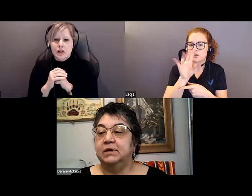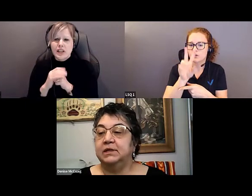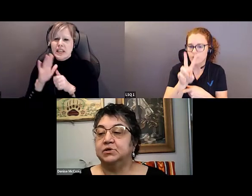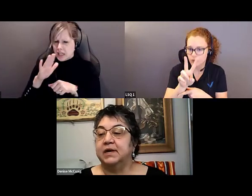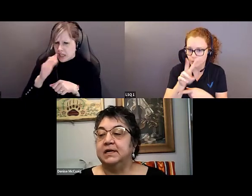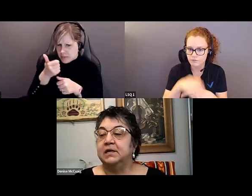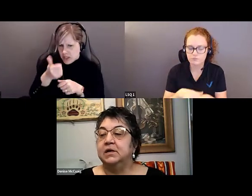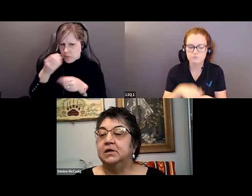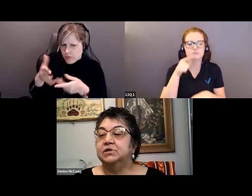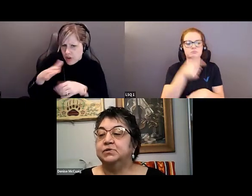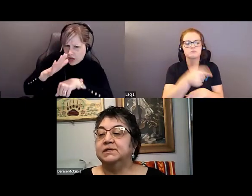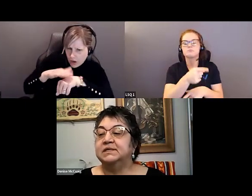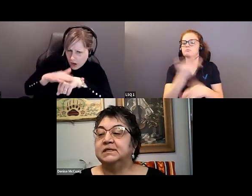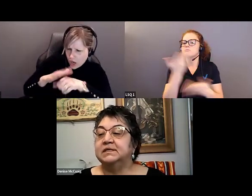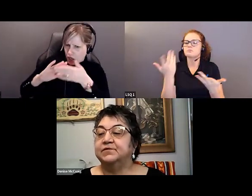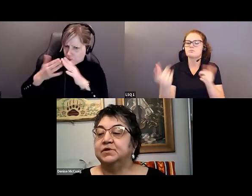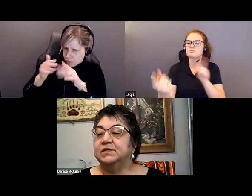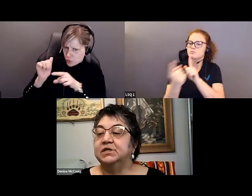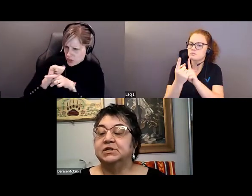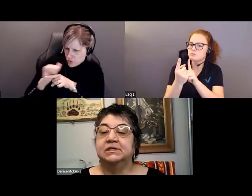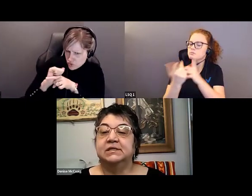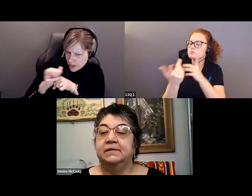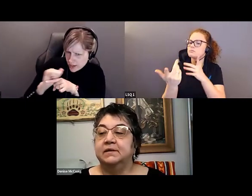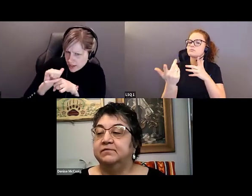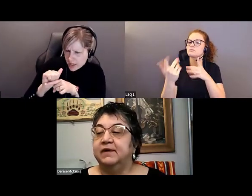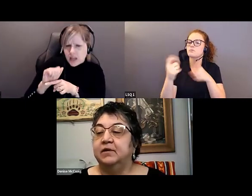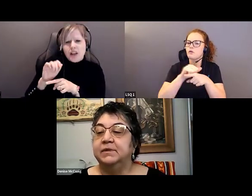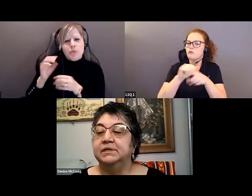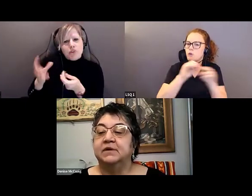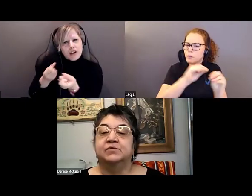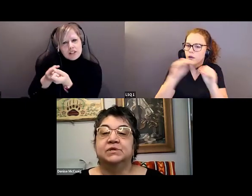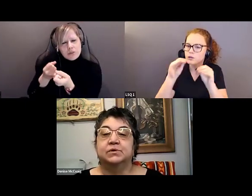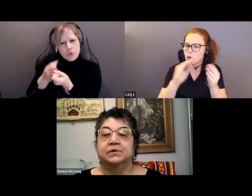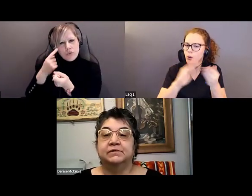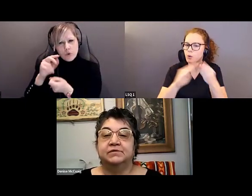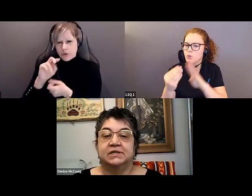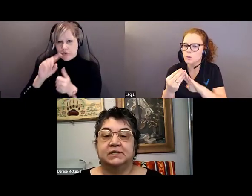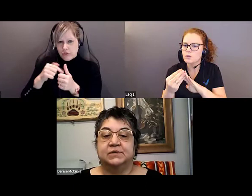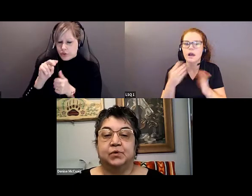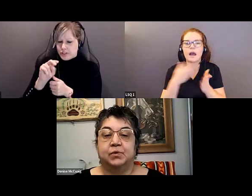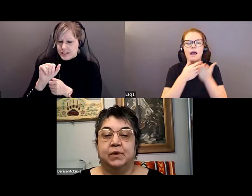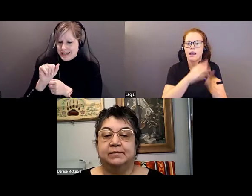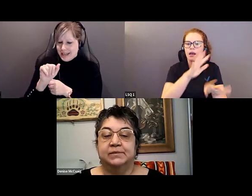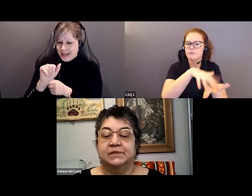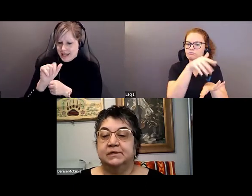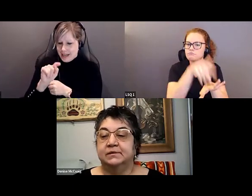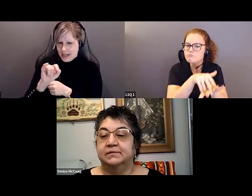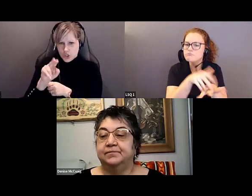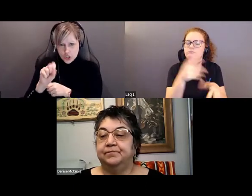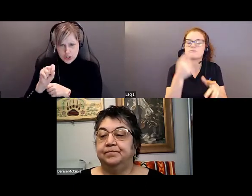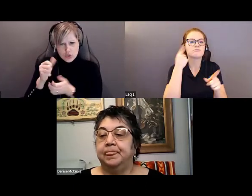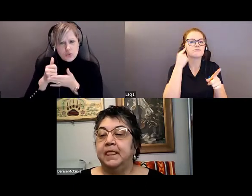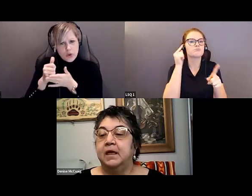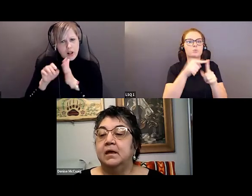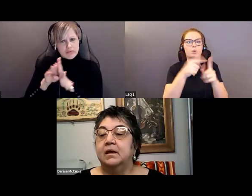and community training to assist First Nations in the development of restorative justice programs.